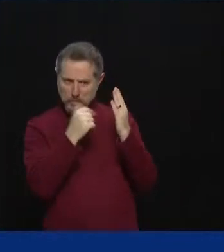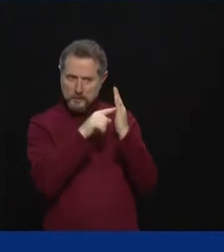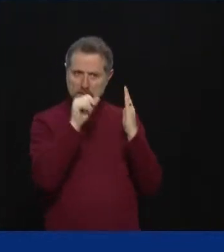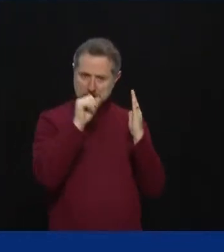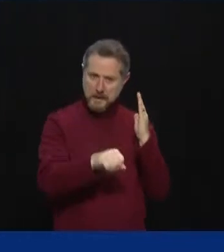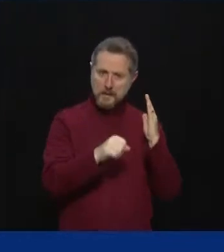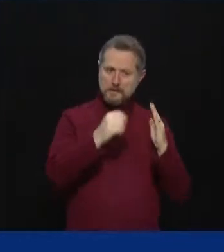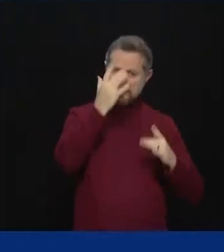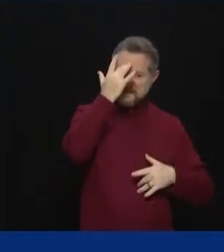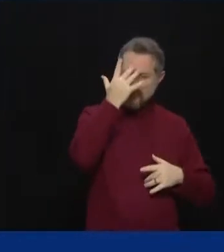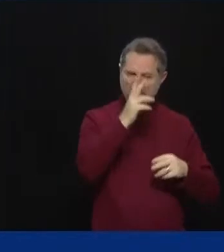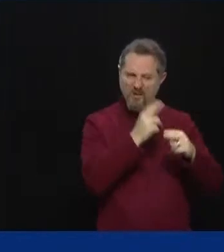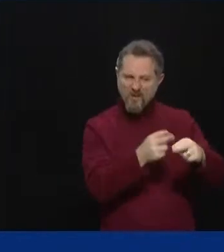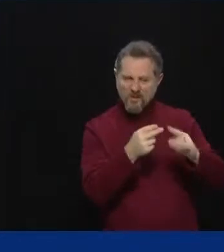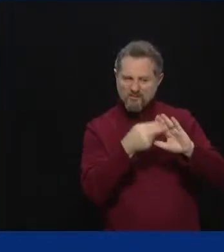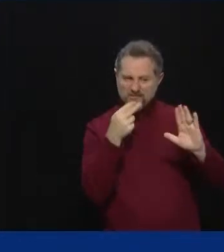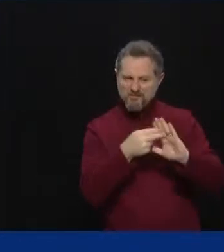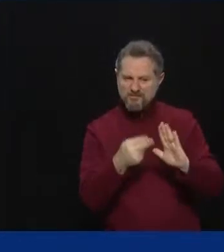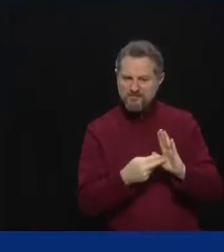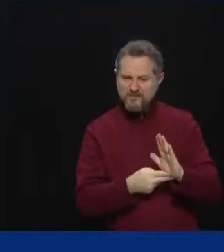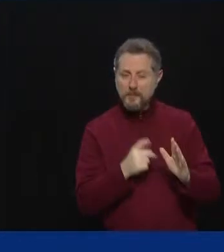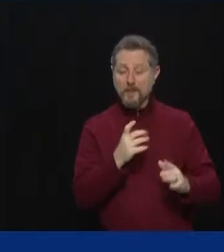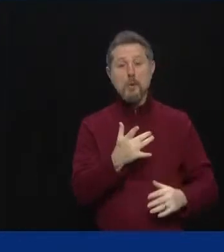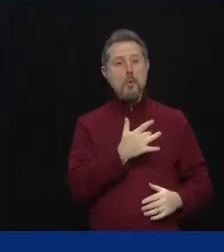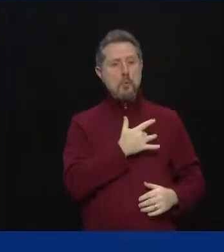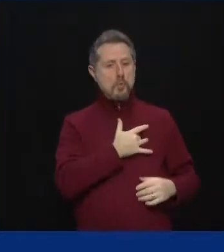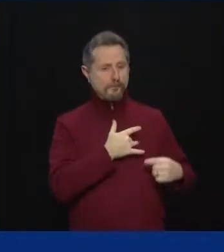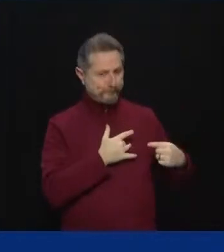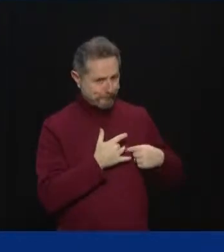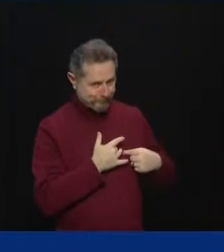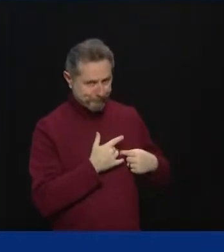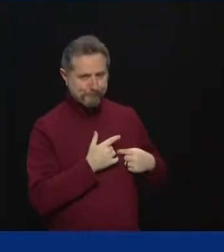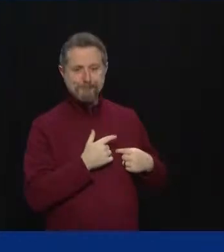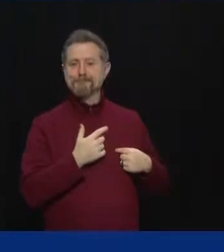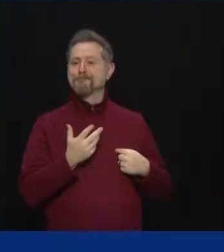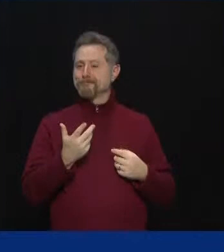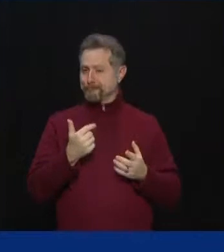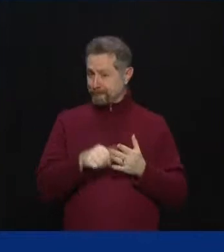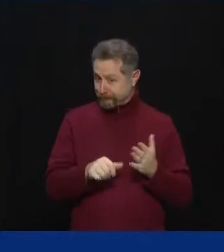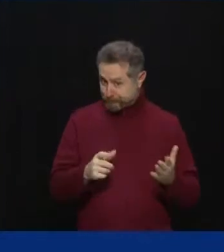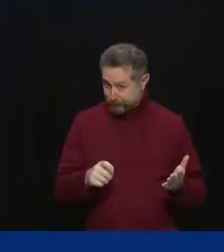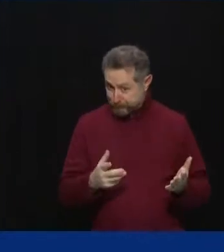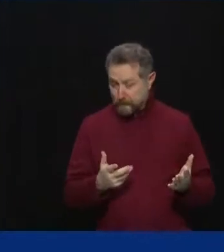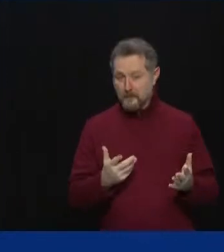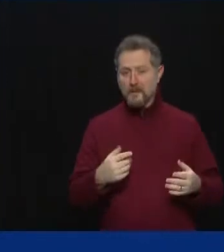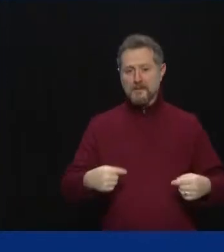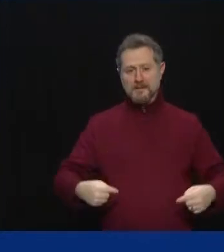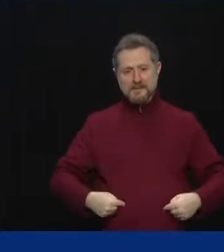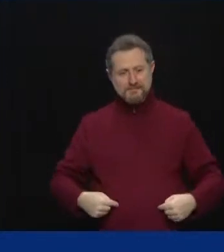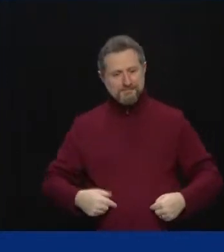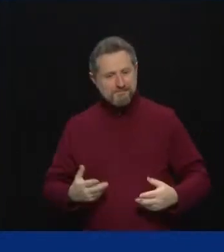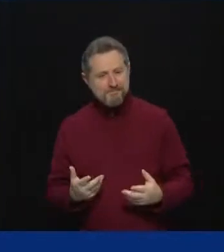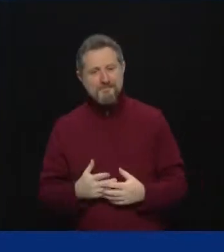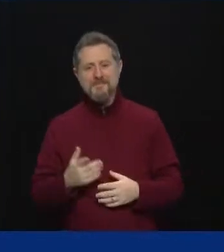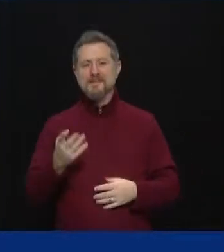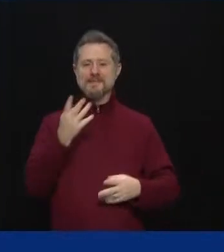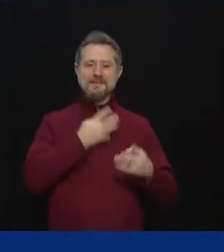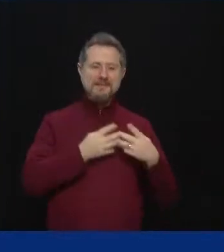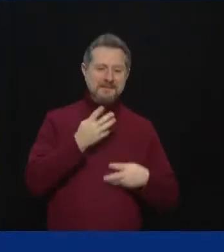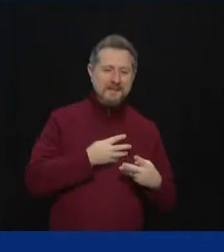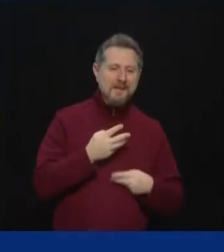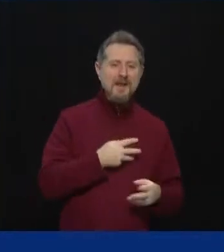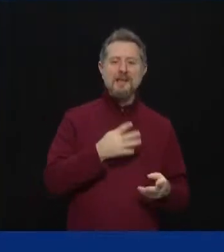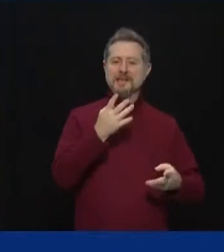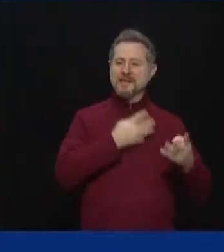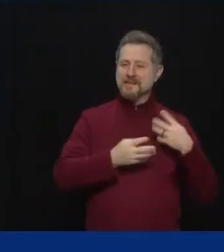illnesses and conditions: cardiac, limb-threatening vascular procedures, dialysis, cancer, diagnostic. So you have a whole list